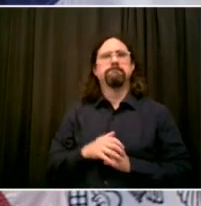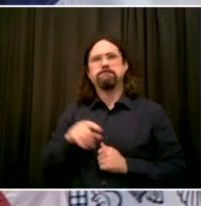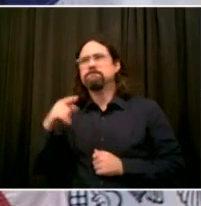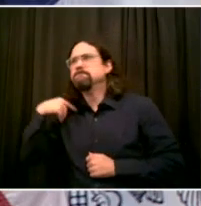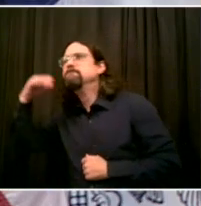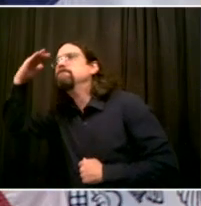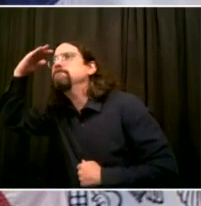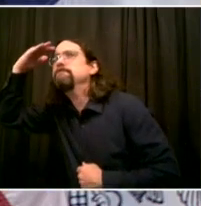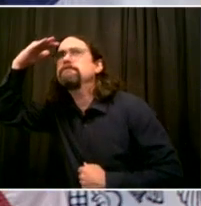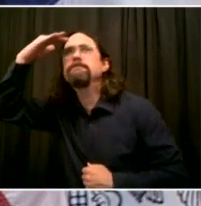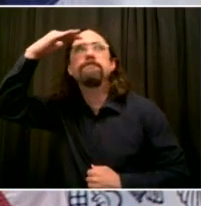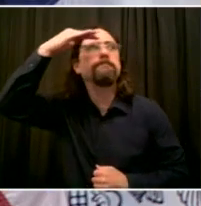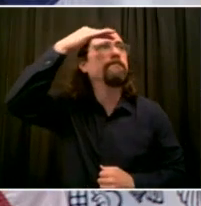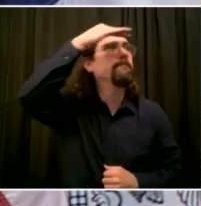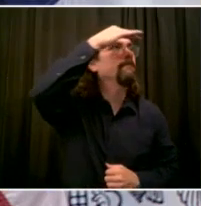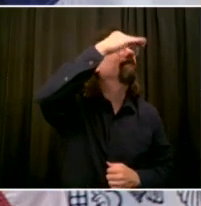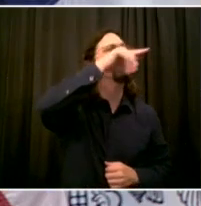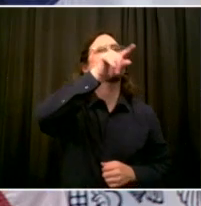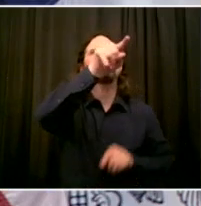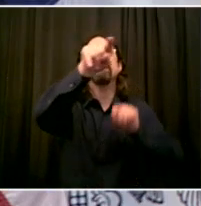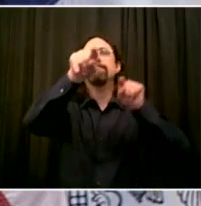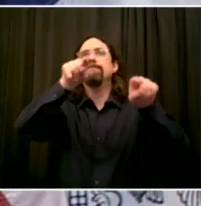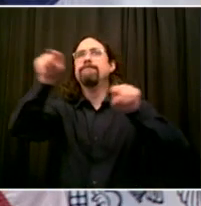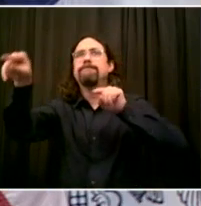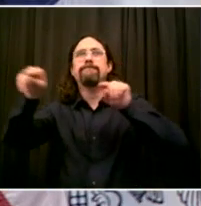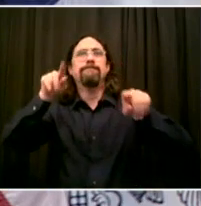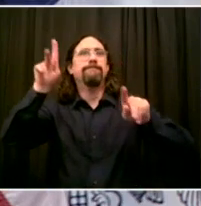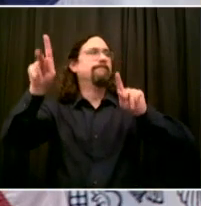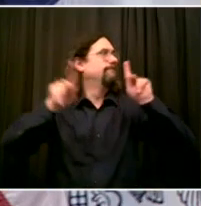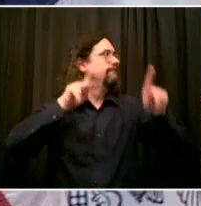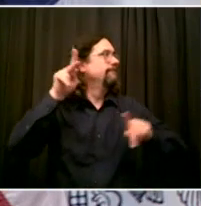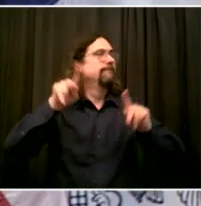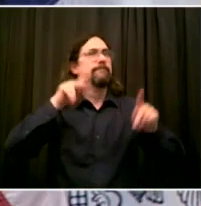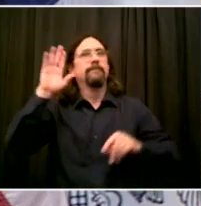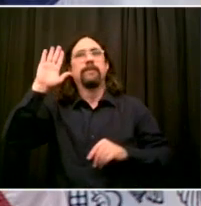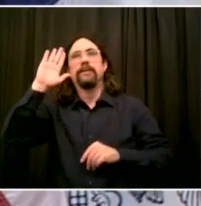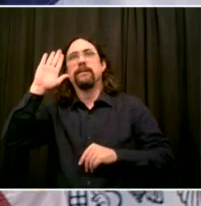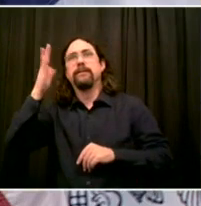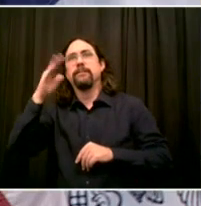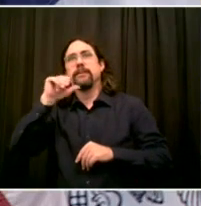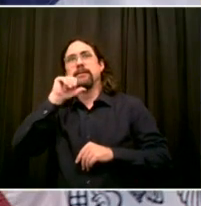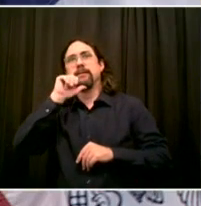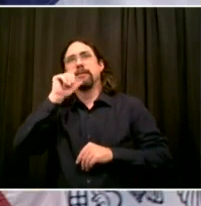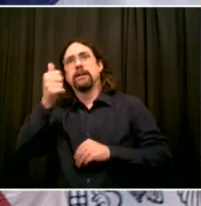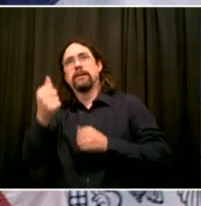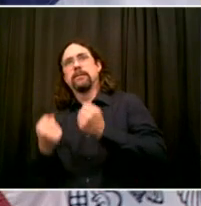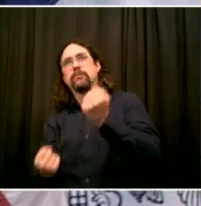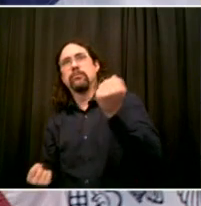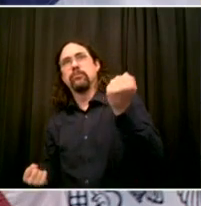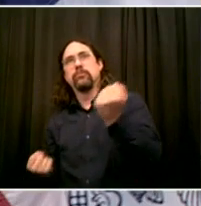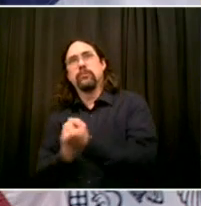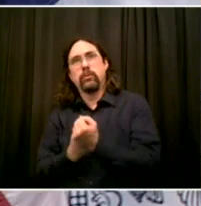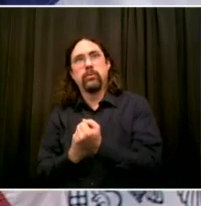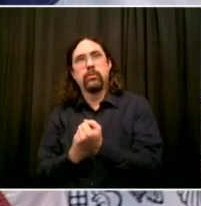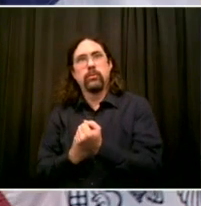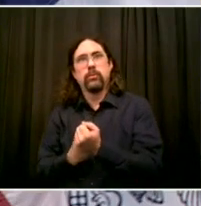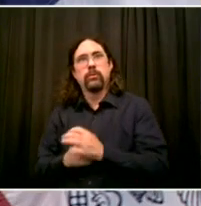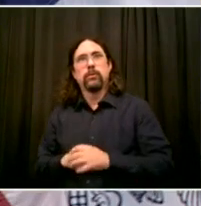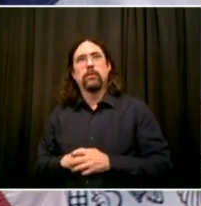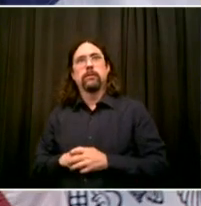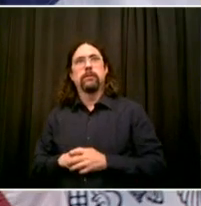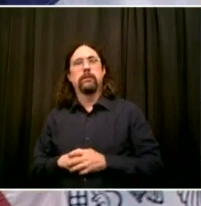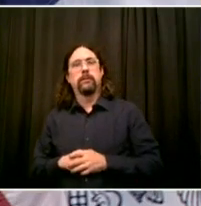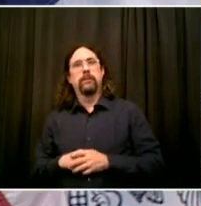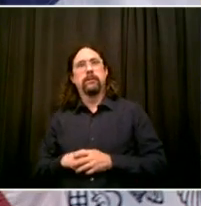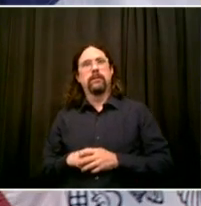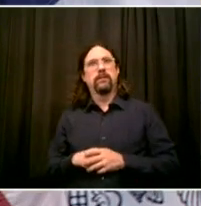riding. Now, their list of recommendations include getting the NYPD out of traffic enforcement, getting officers out of their squad cars so they